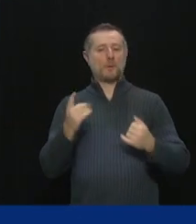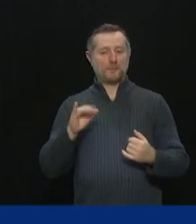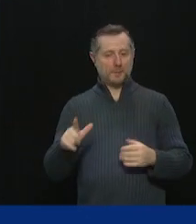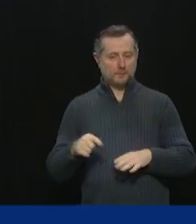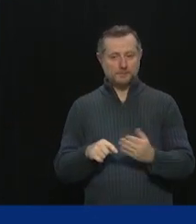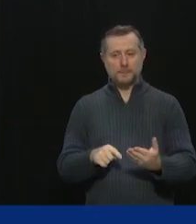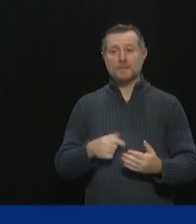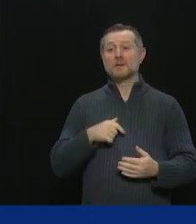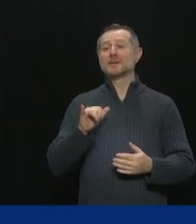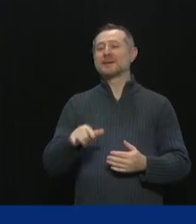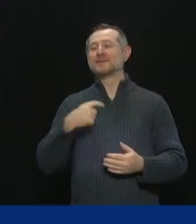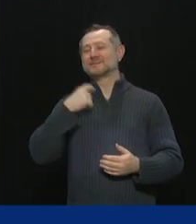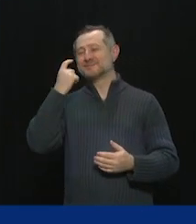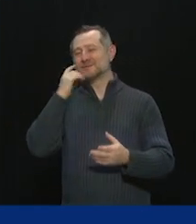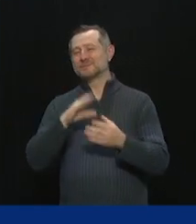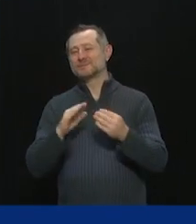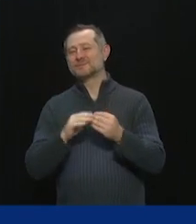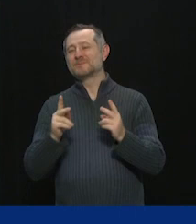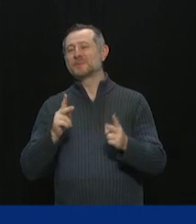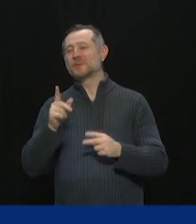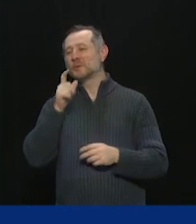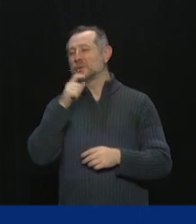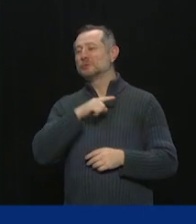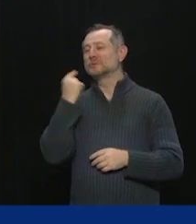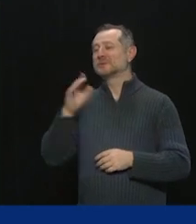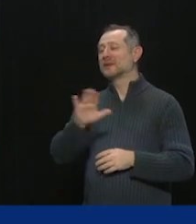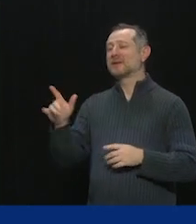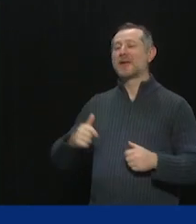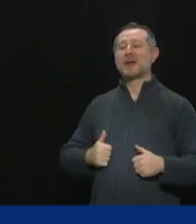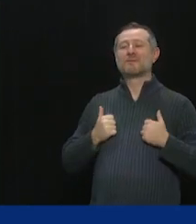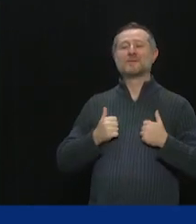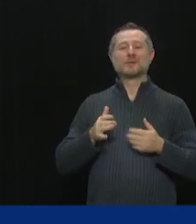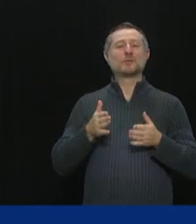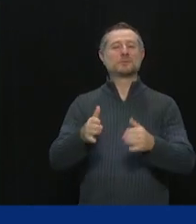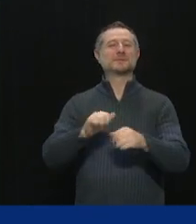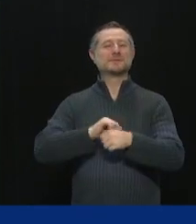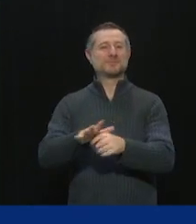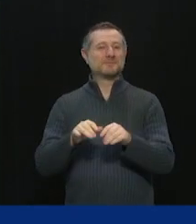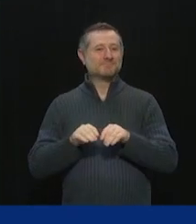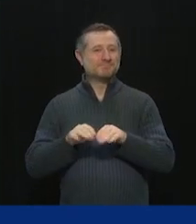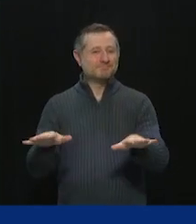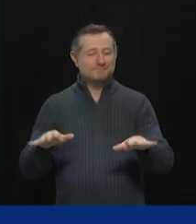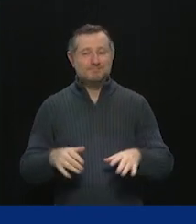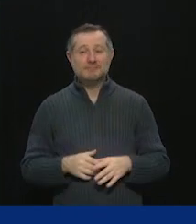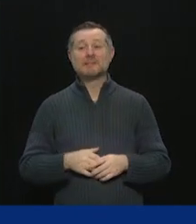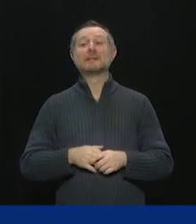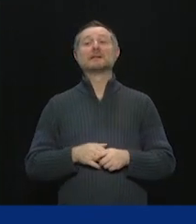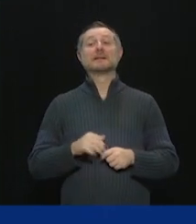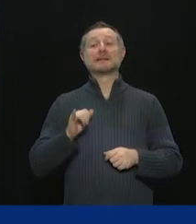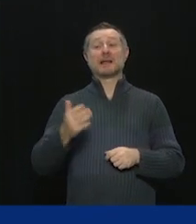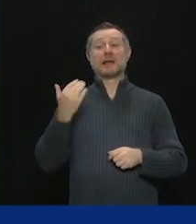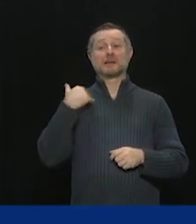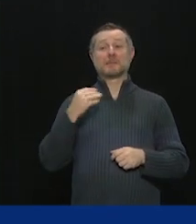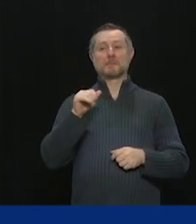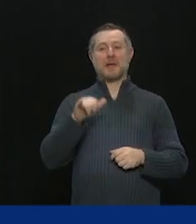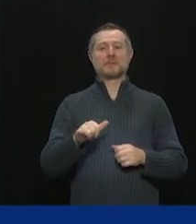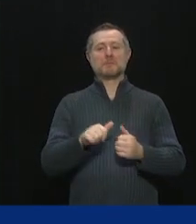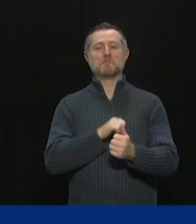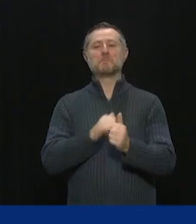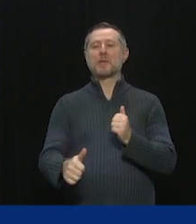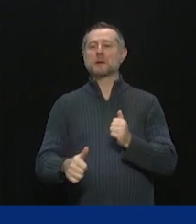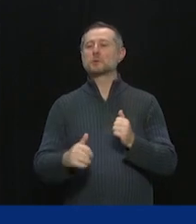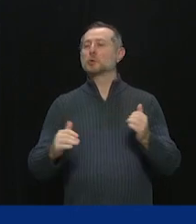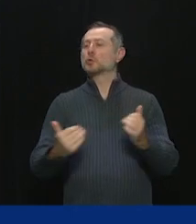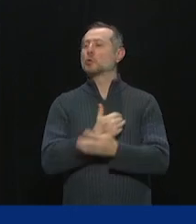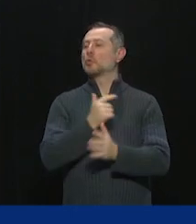their lives on the line during the pandemic. This year, the legislature, and it was signed last May, they passed historic